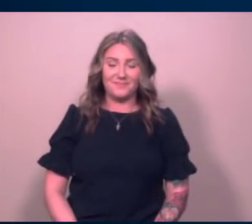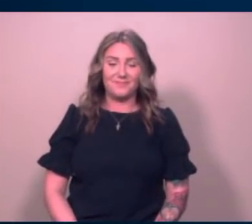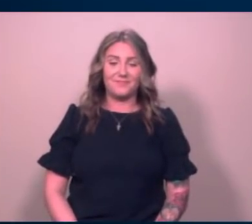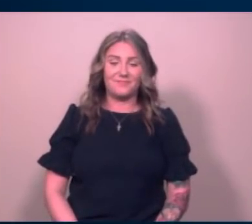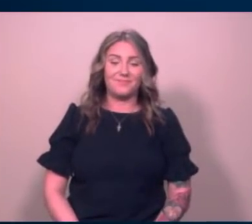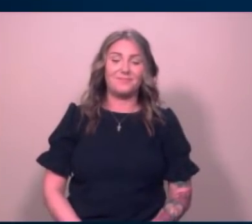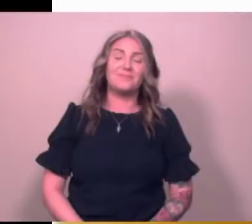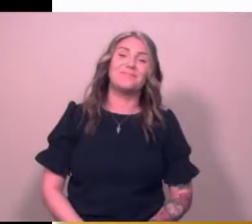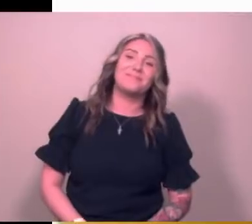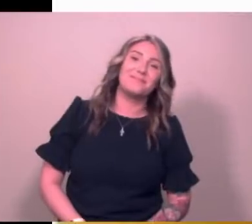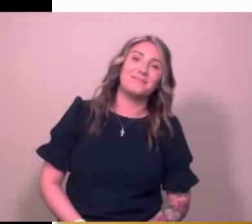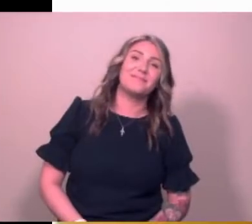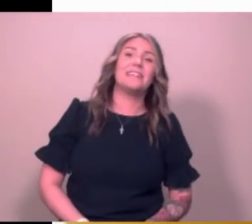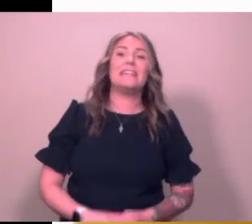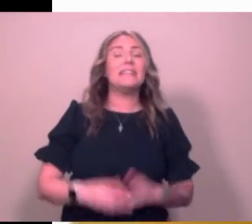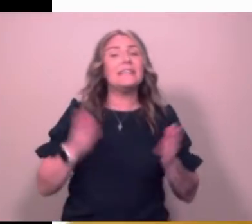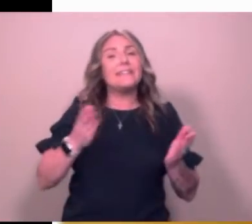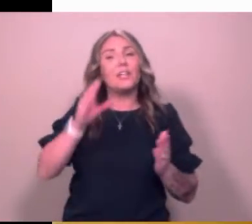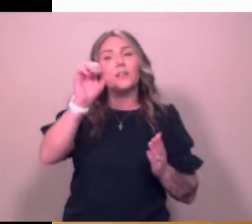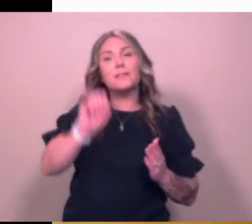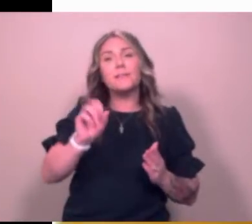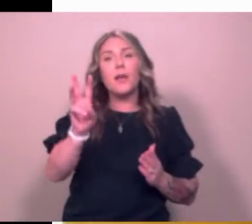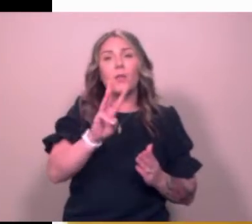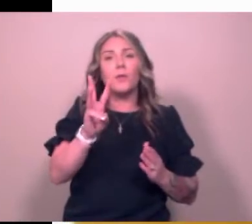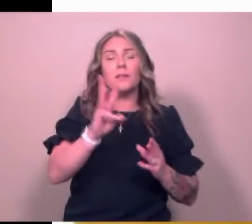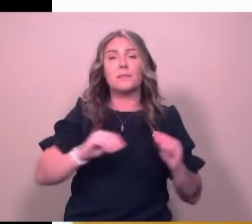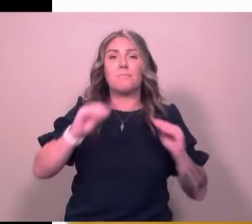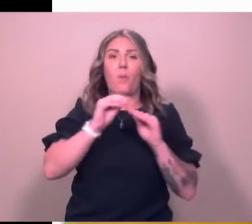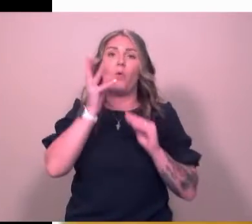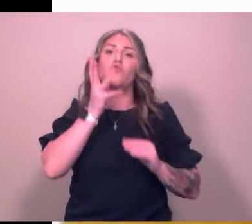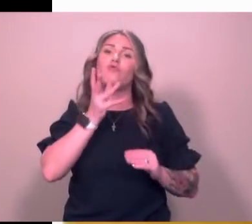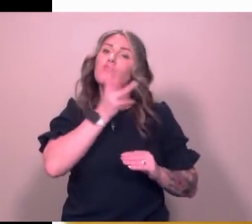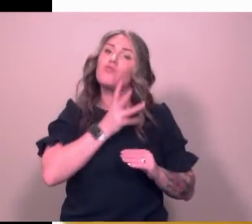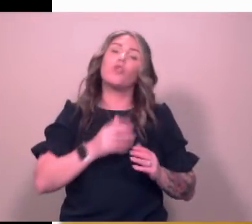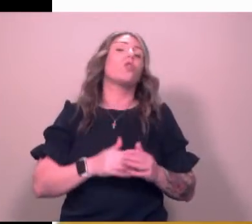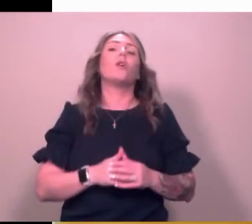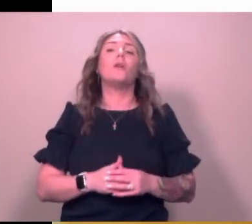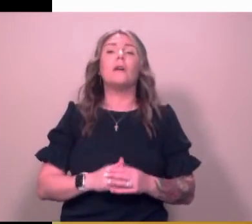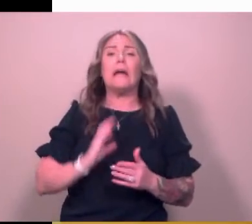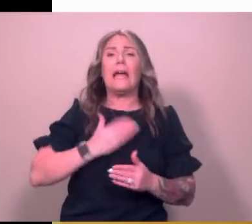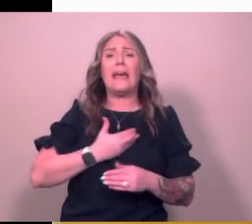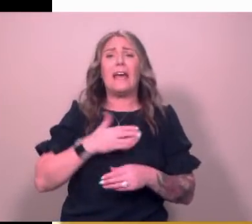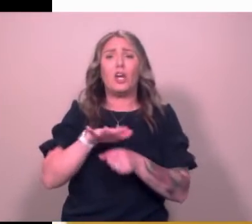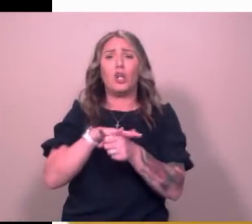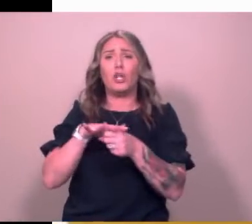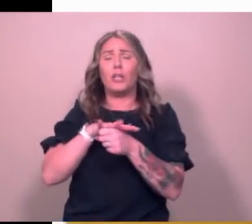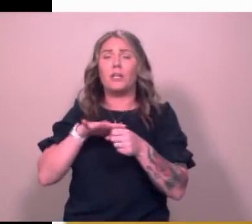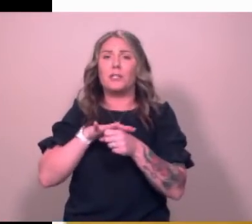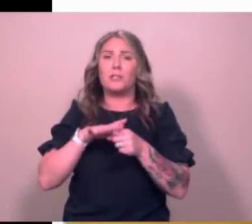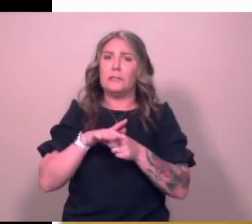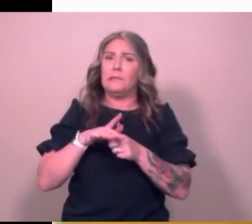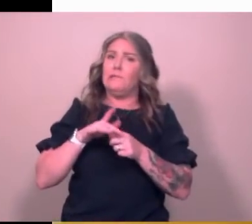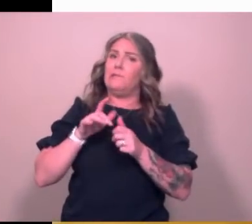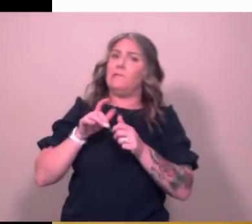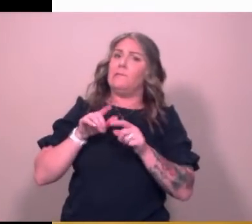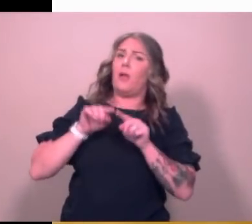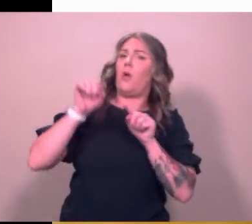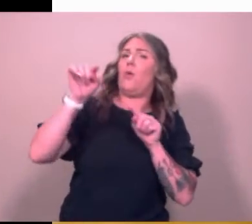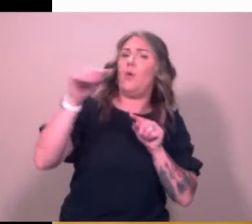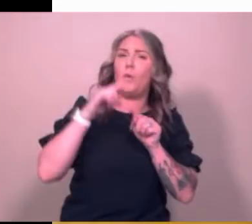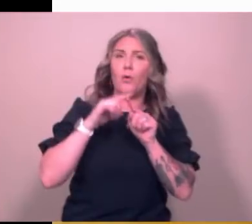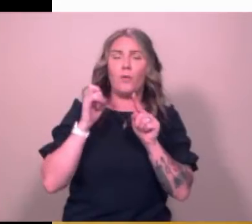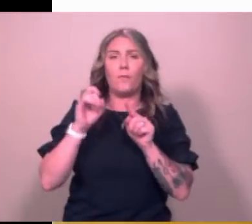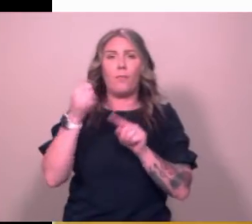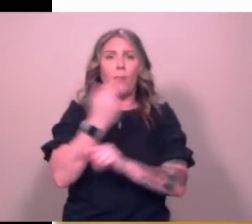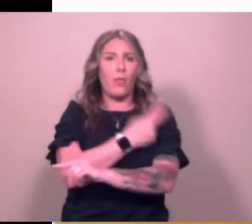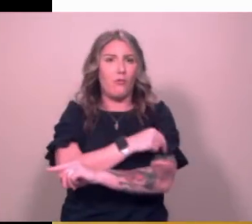So here in the Southwest, definitely more rural. Our catchment area is fairly distant from the other hospitals.